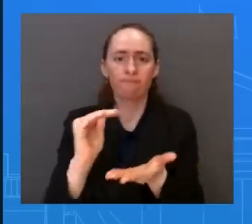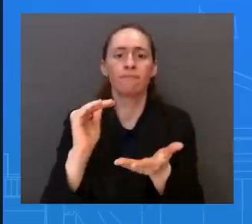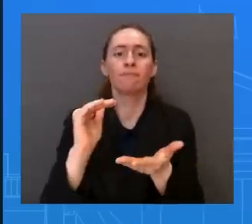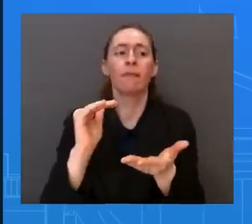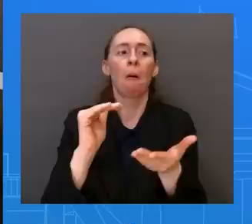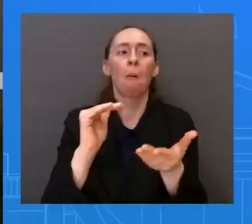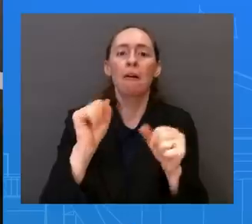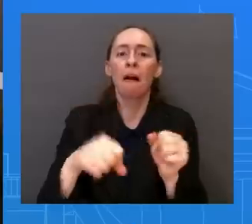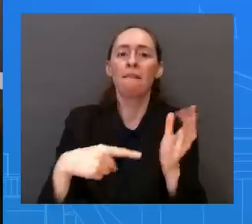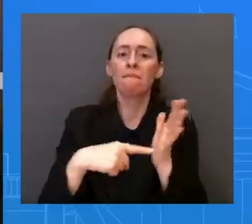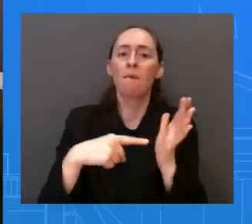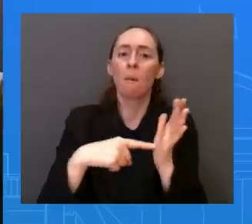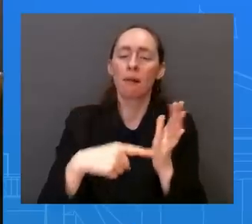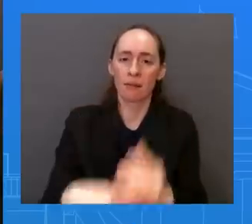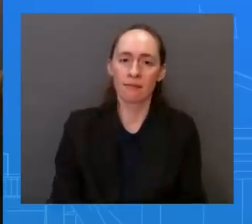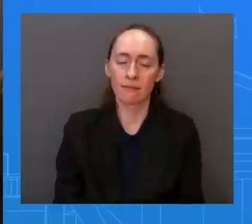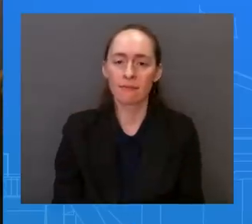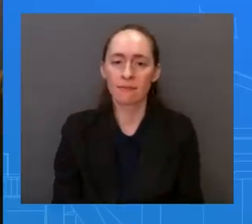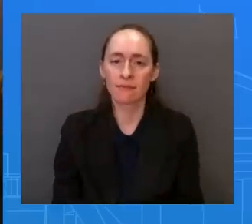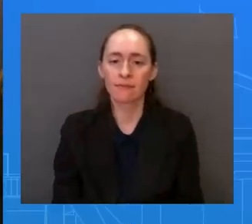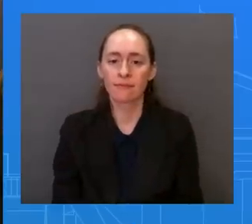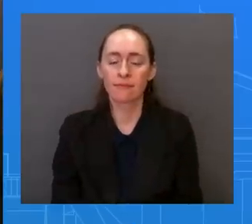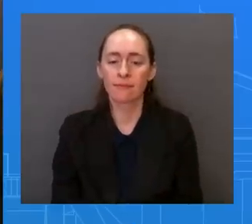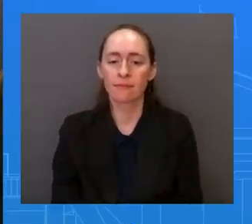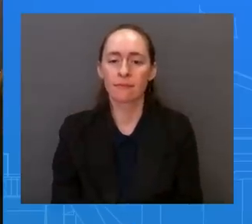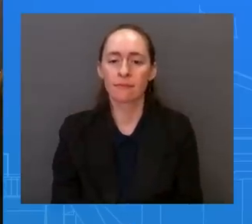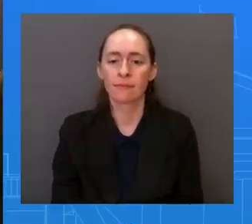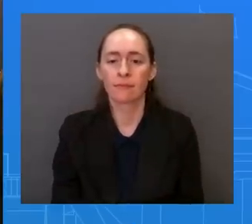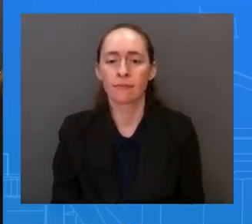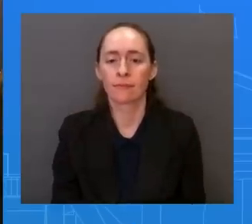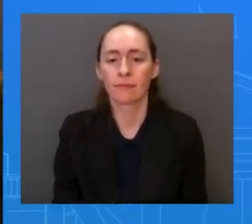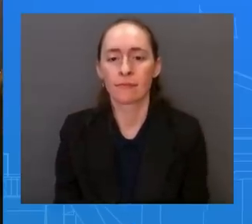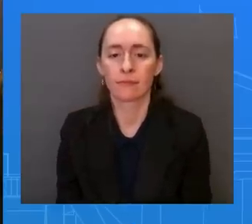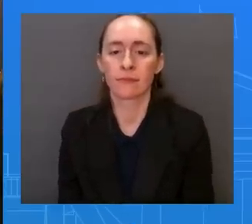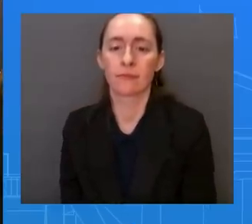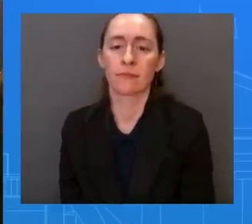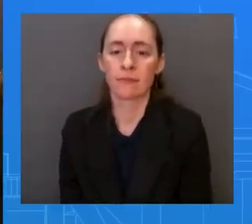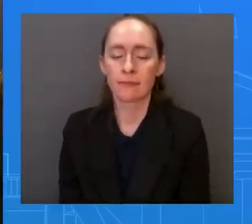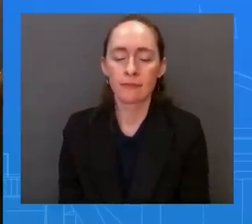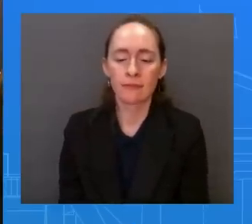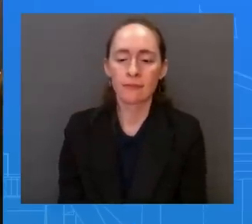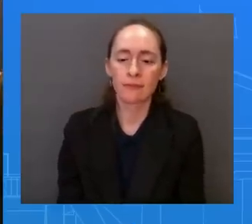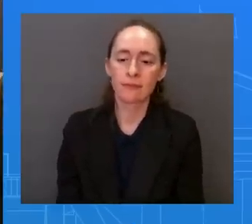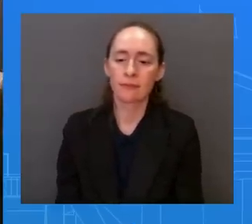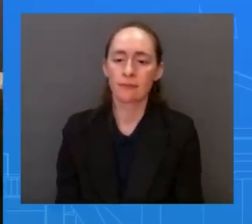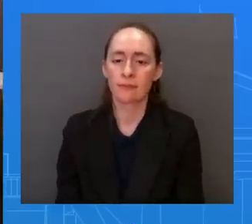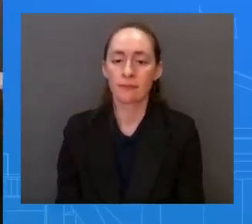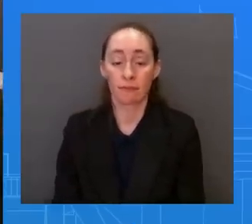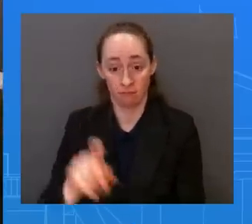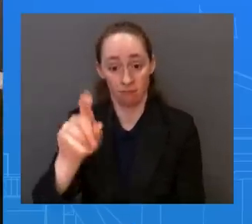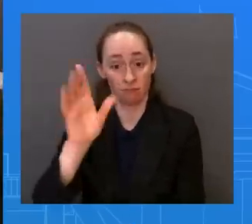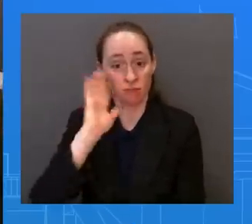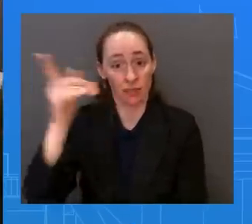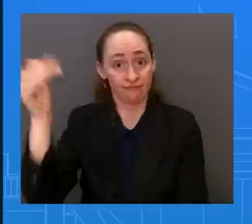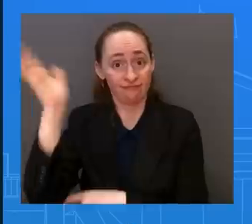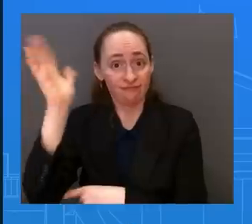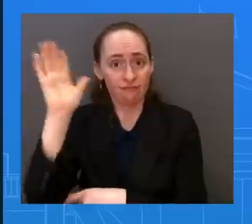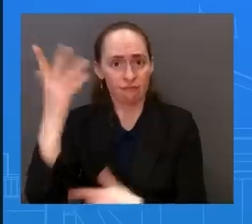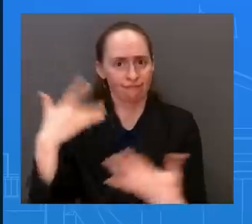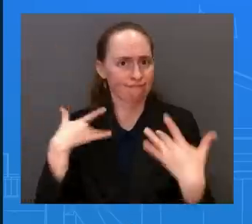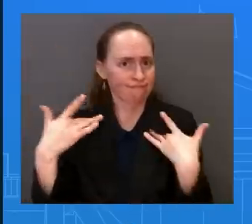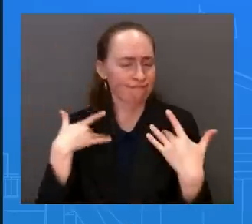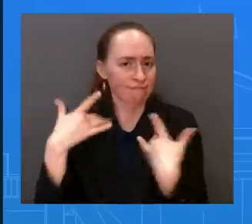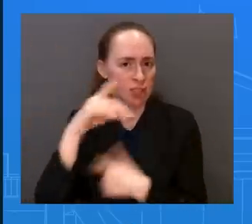from the president tomorrow night about the solvency of Social Security and Medicare. Will he have a comprehensive plan? Will we hear about it tomorrow night? So I think what you